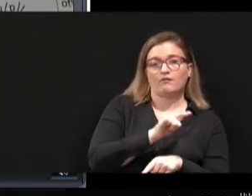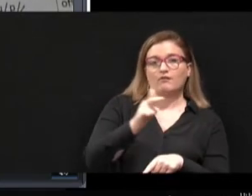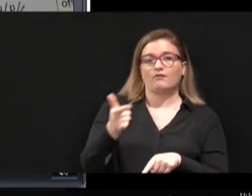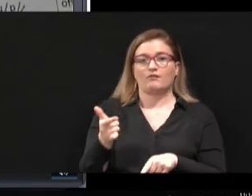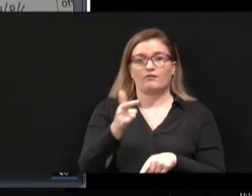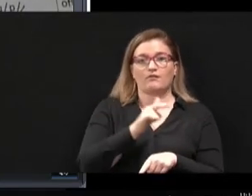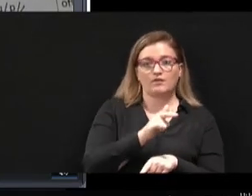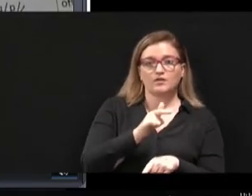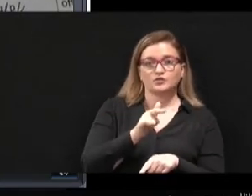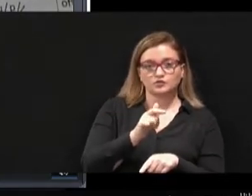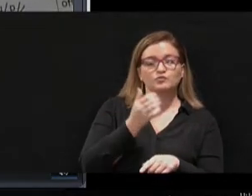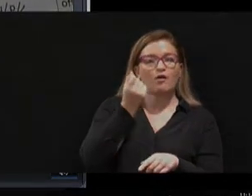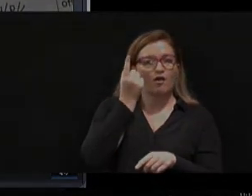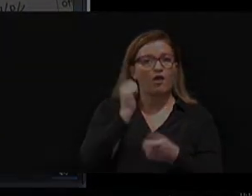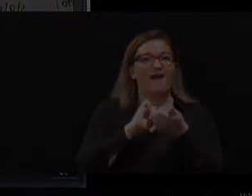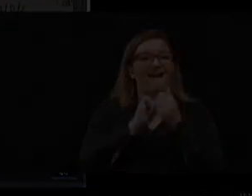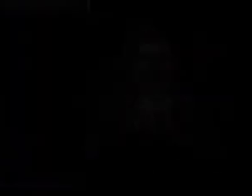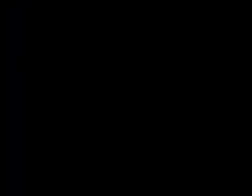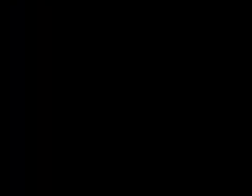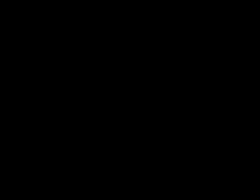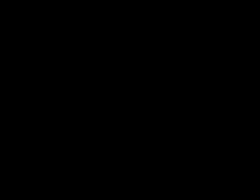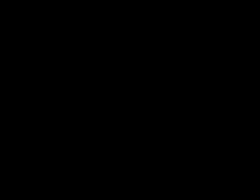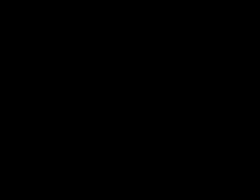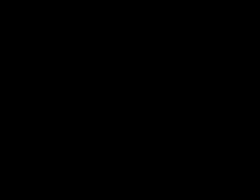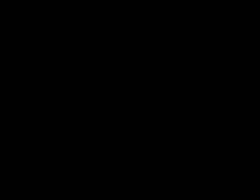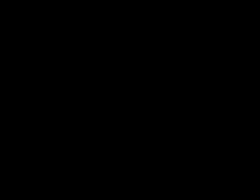feel of how to give these tests.